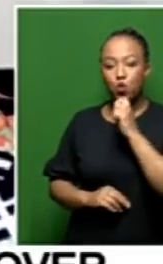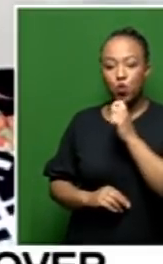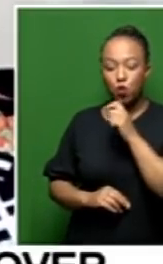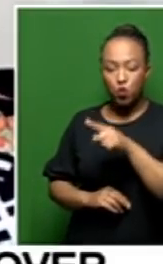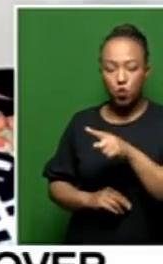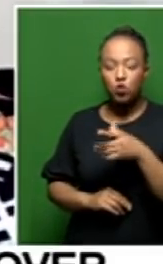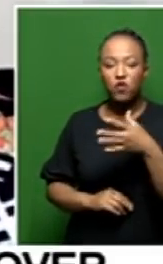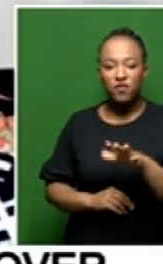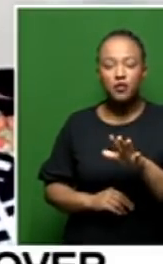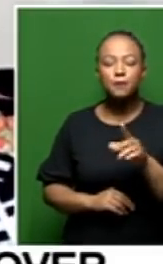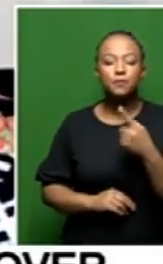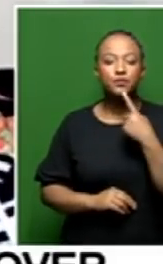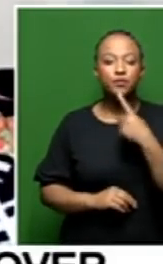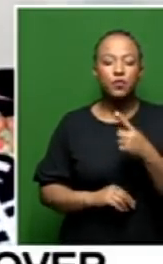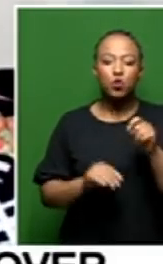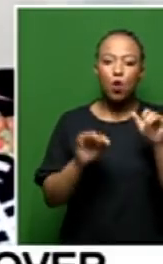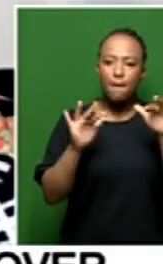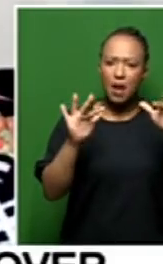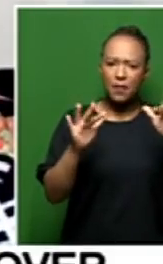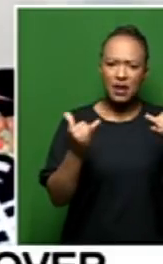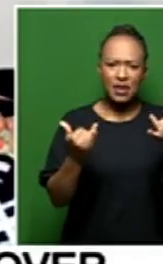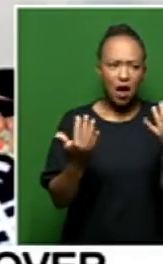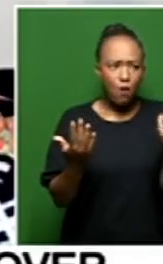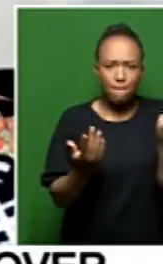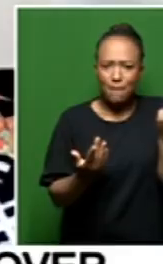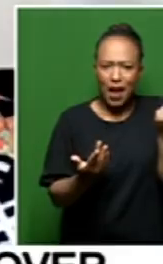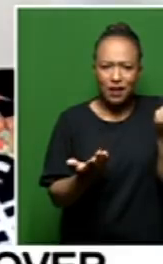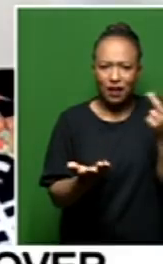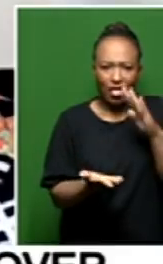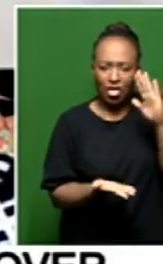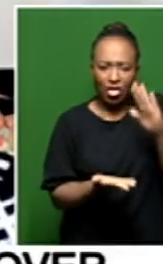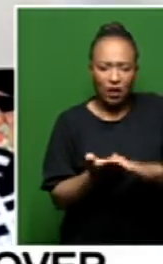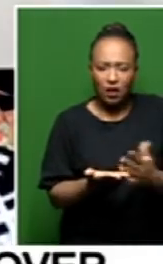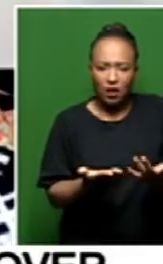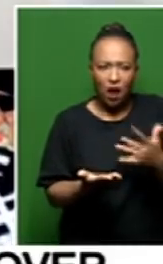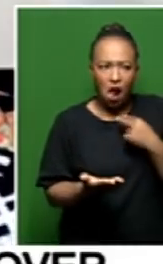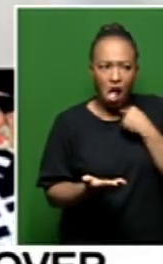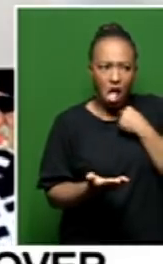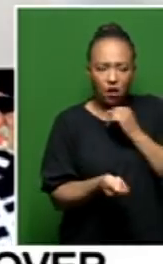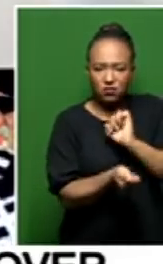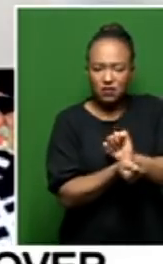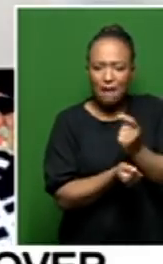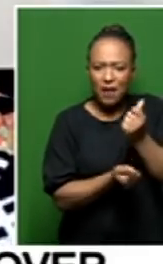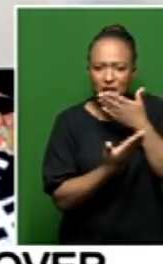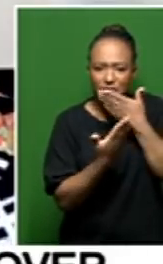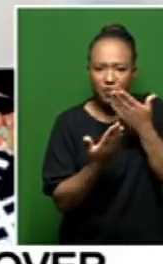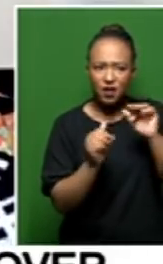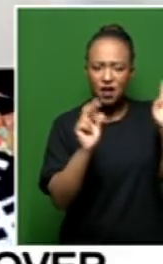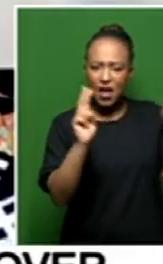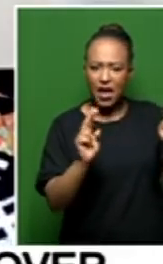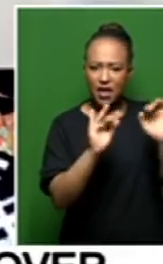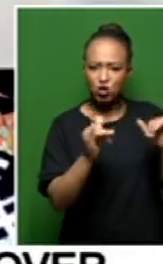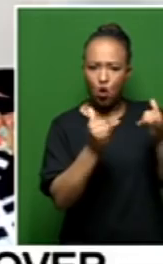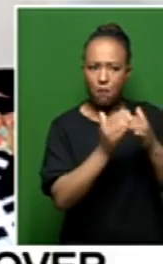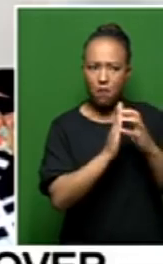that, against a public that is cash-strapped. If you take a narrow example of Eskom, for example,